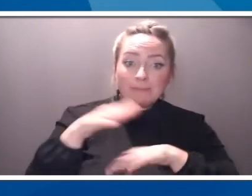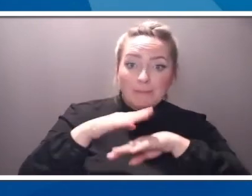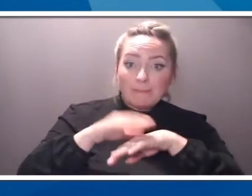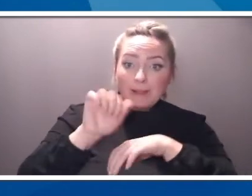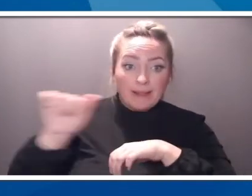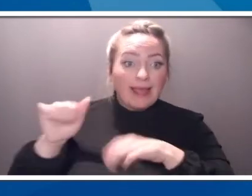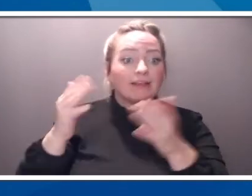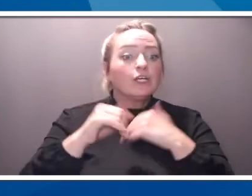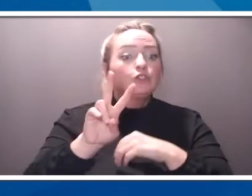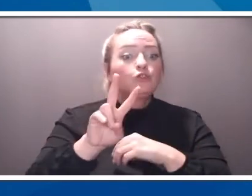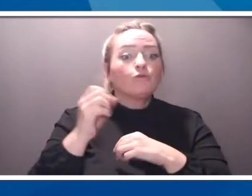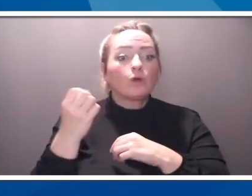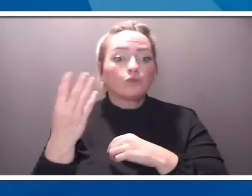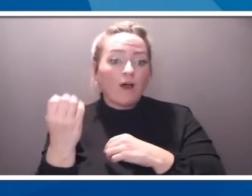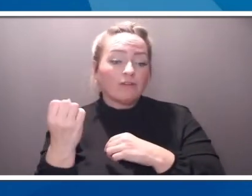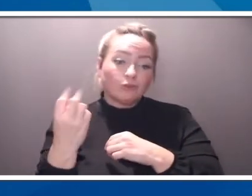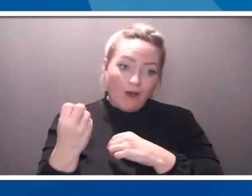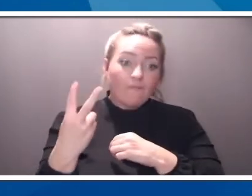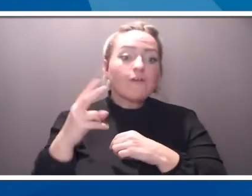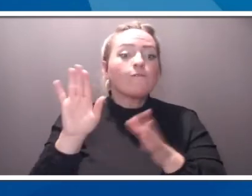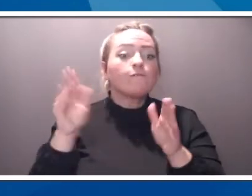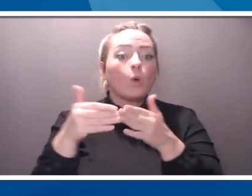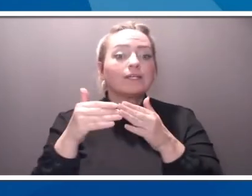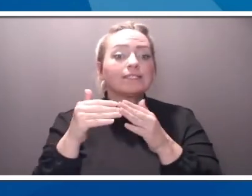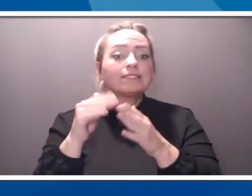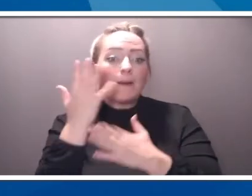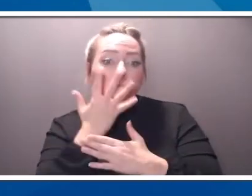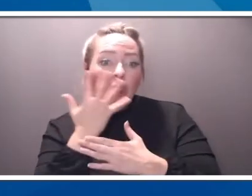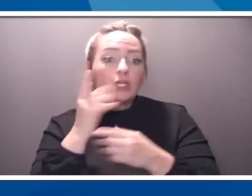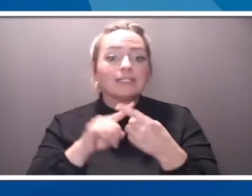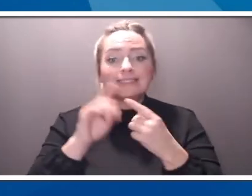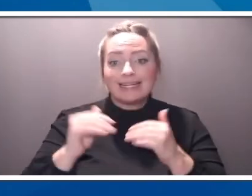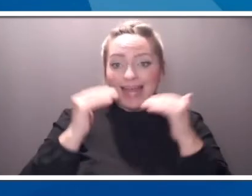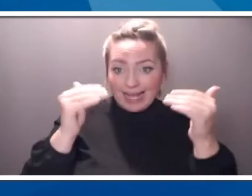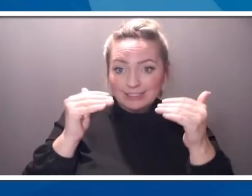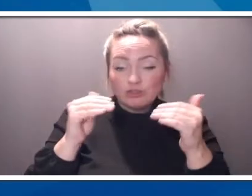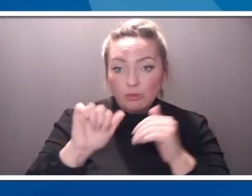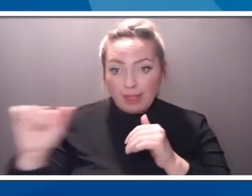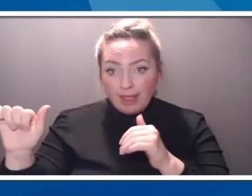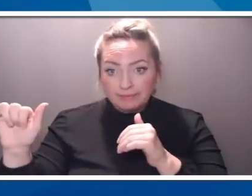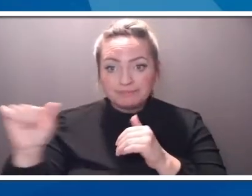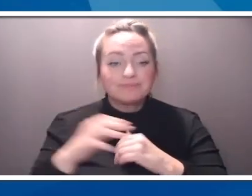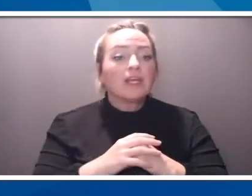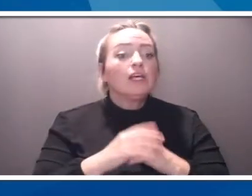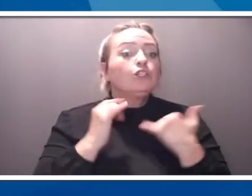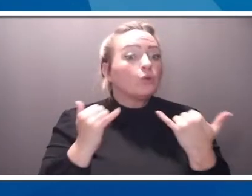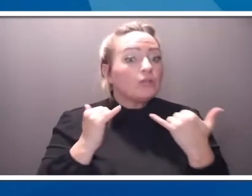appearance minimum at AA and 2.4.12 focus appearance enhanced at AAA.